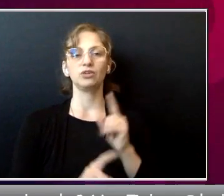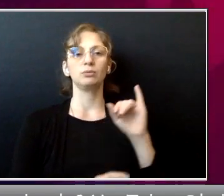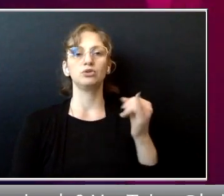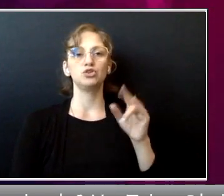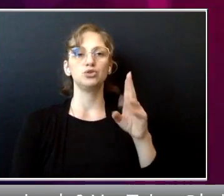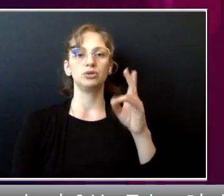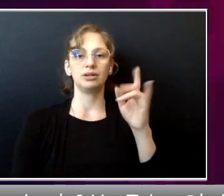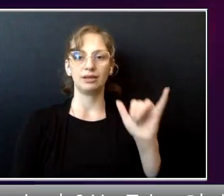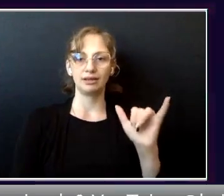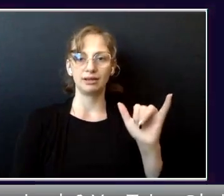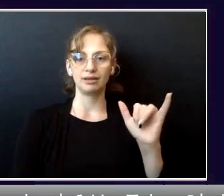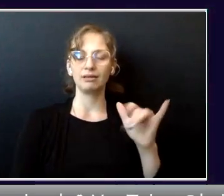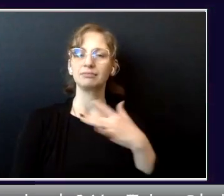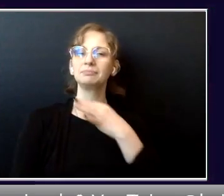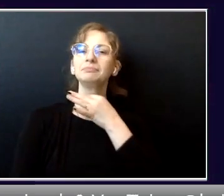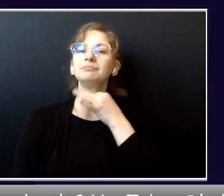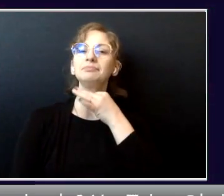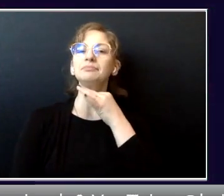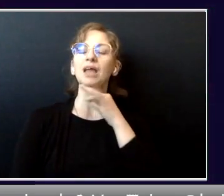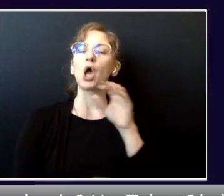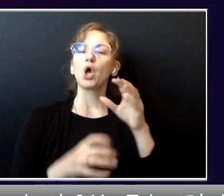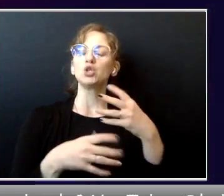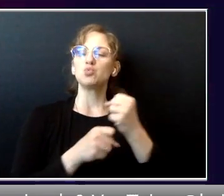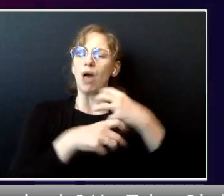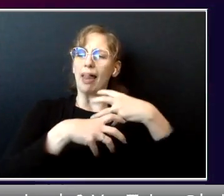the swelling finally go down, Steve?